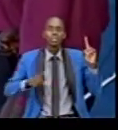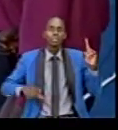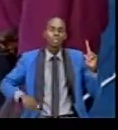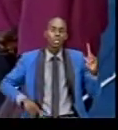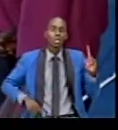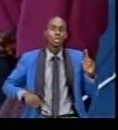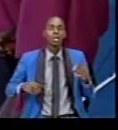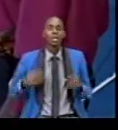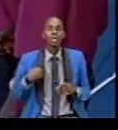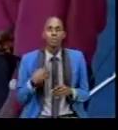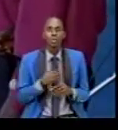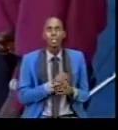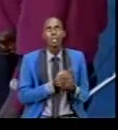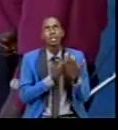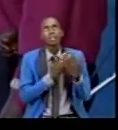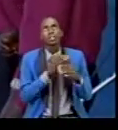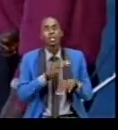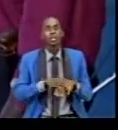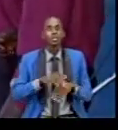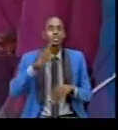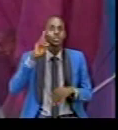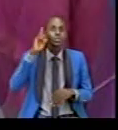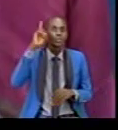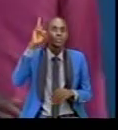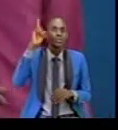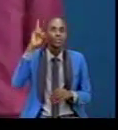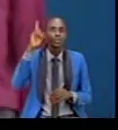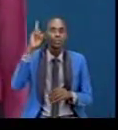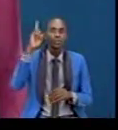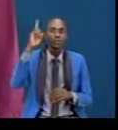you. Lord, we wait. Fly like an eagle.